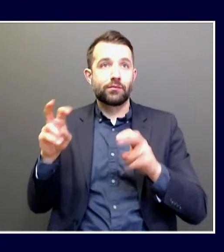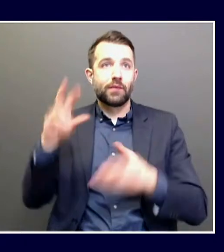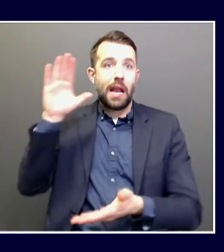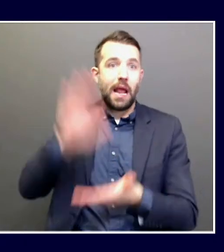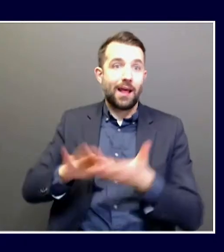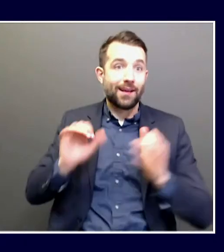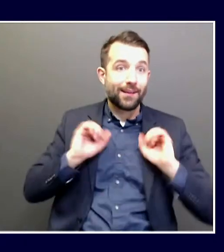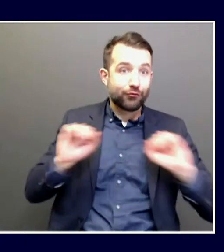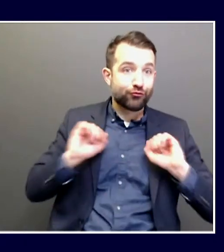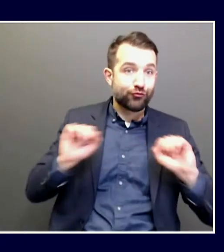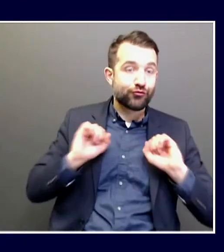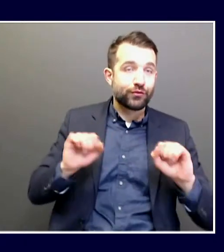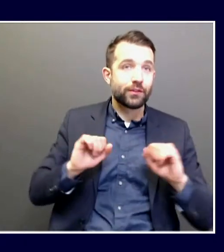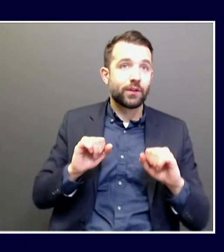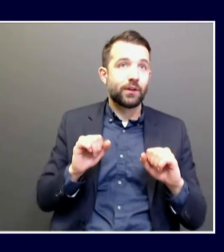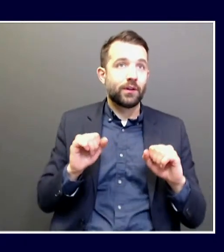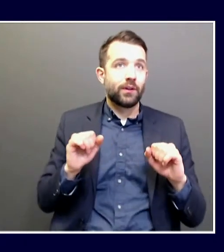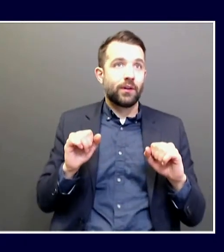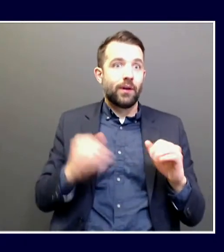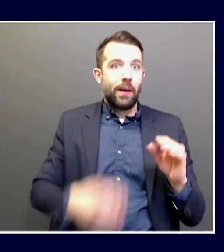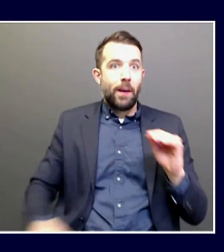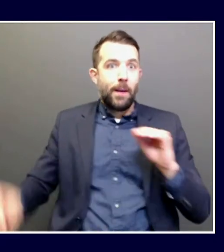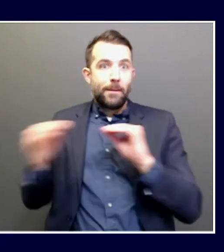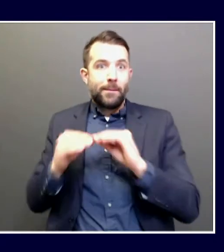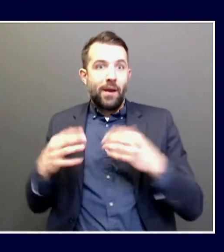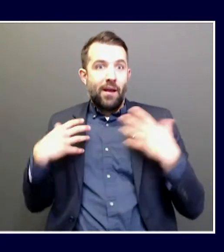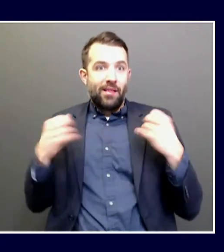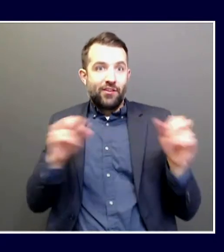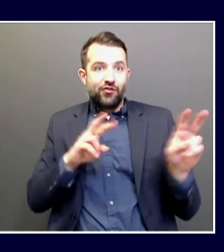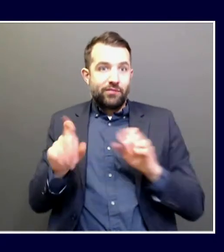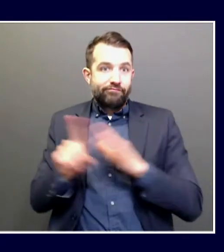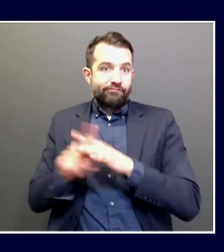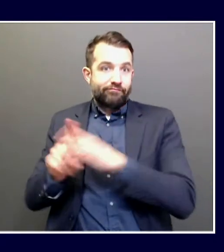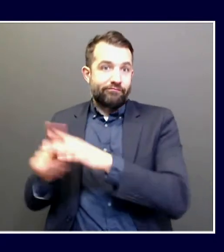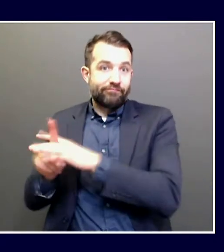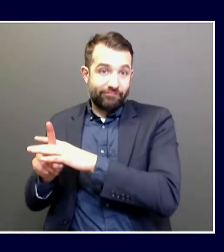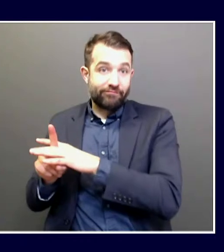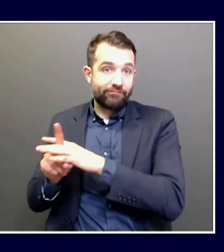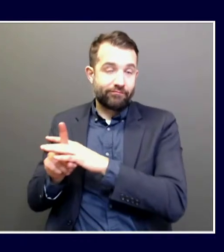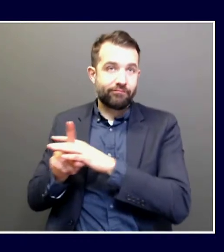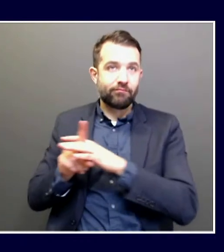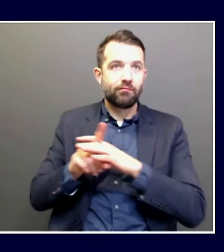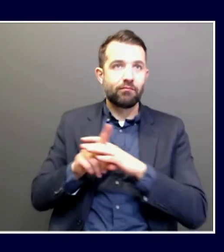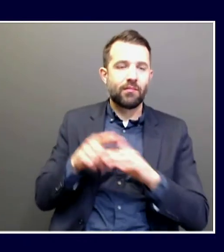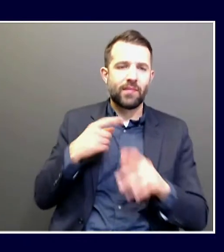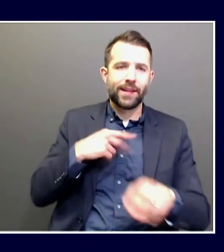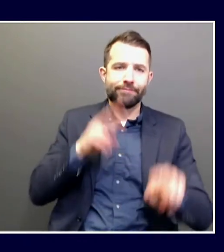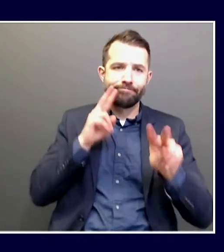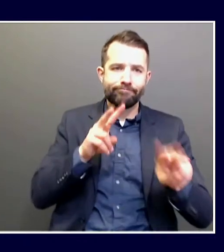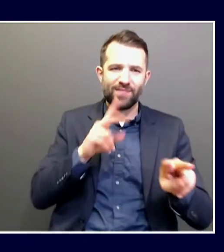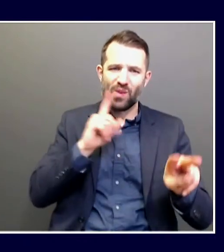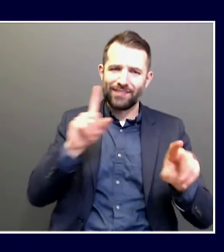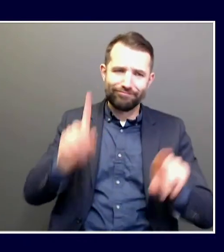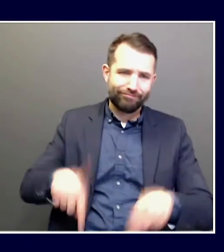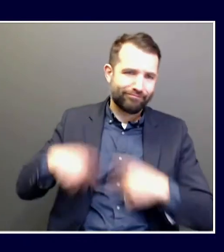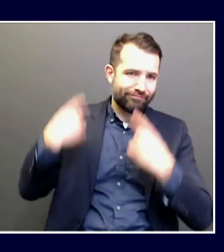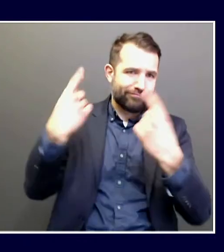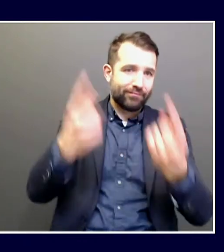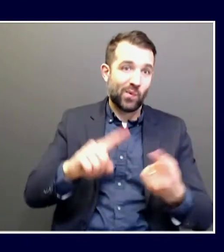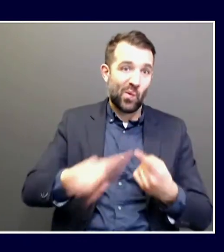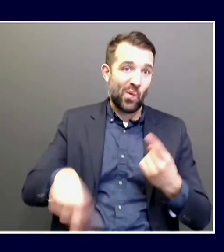increased health problems. So we have been tracking those metrics from the beginning and intervening when possible.